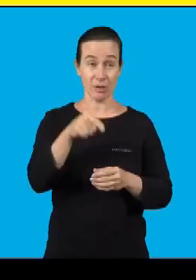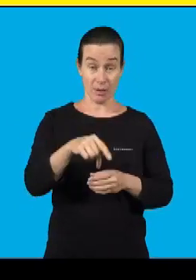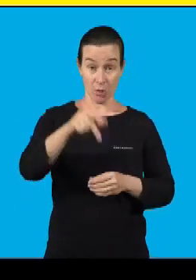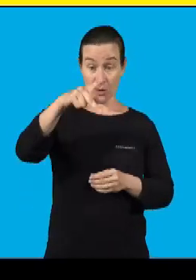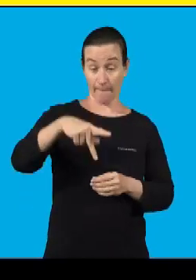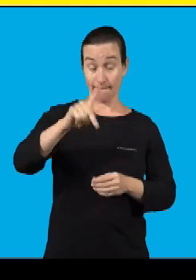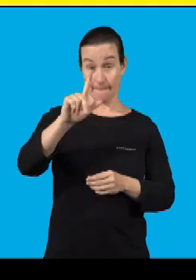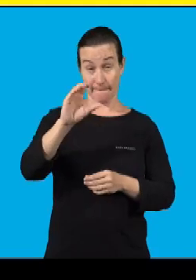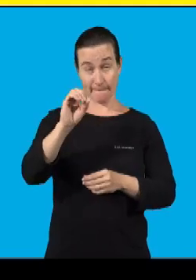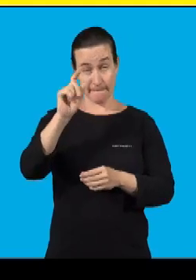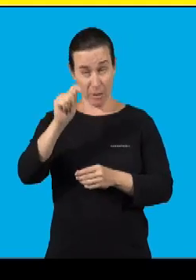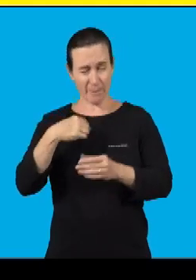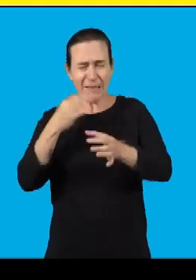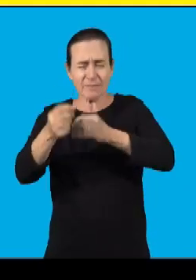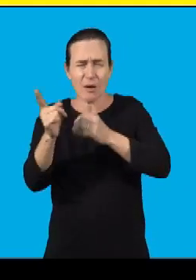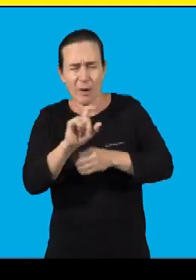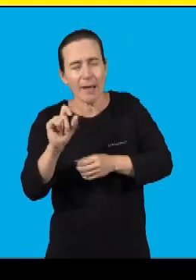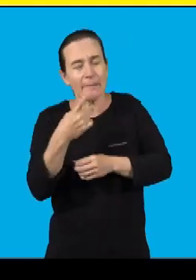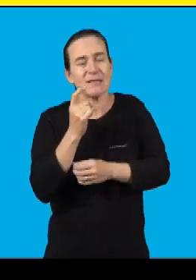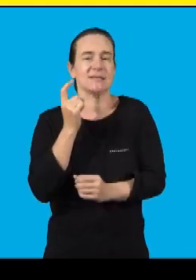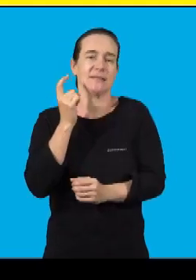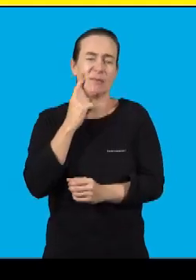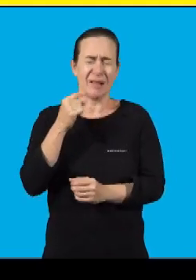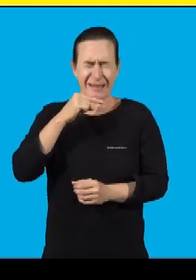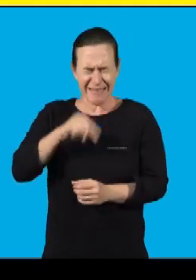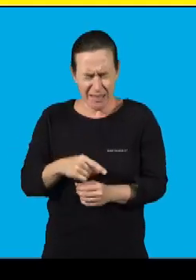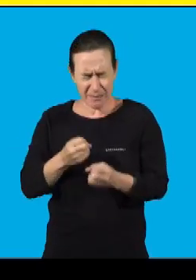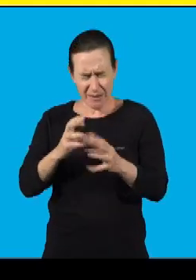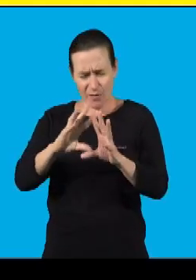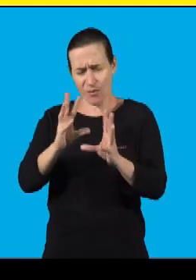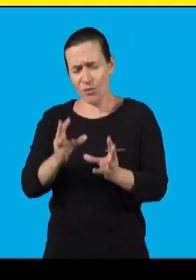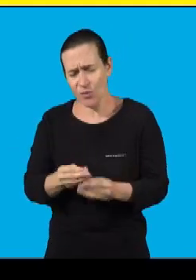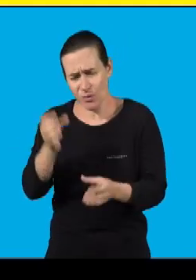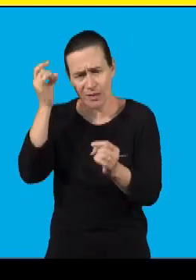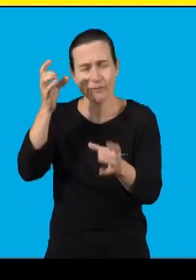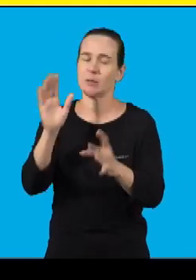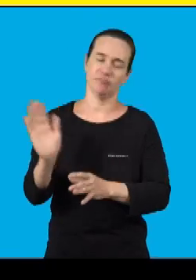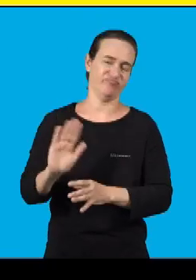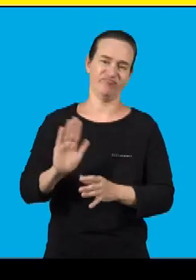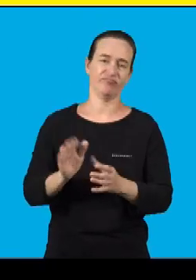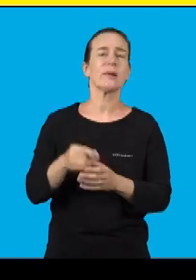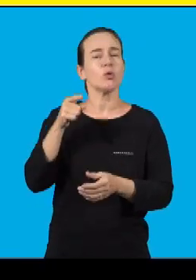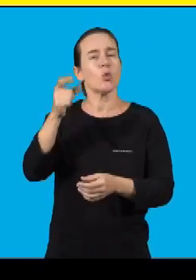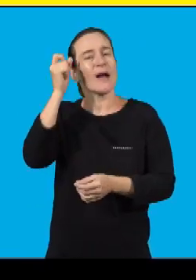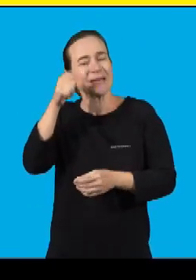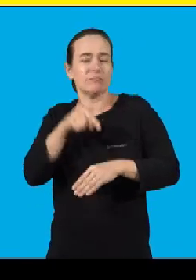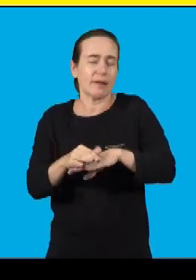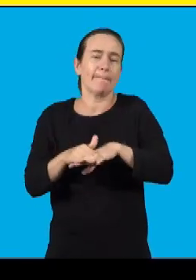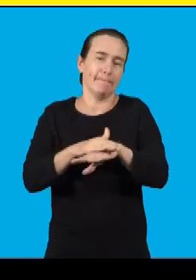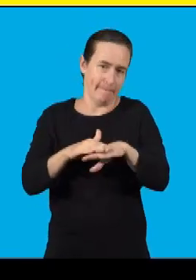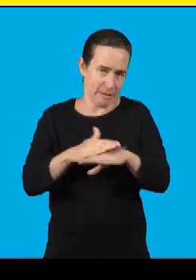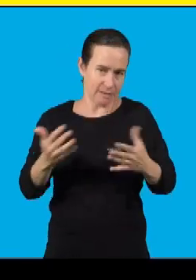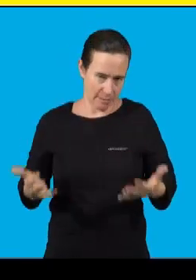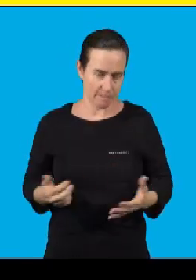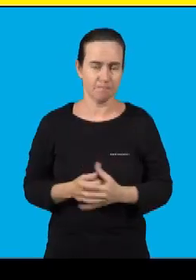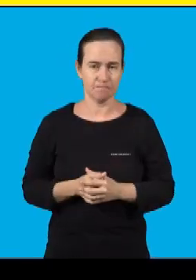is broken down into the simplest form and not very detailed, all right? But as you understand the plot,